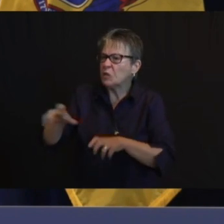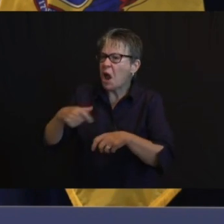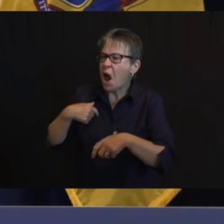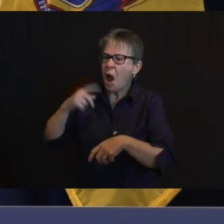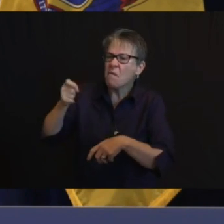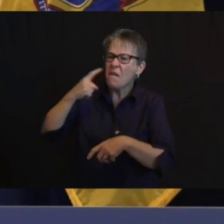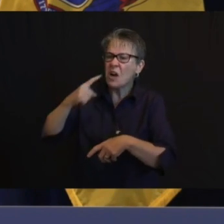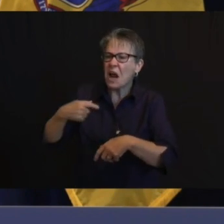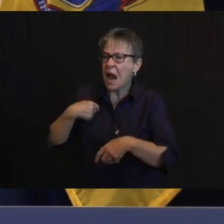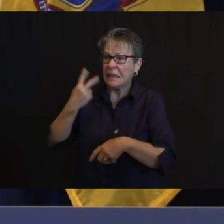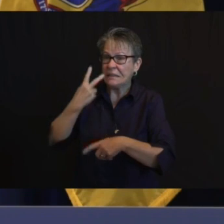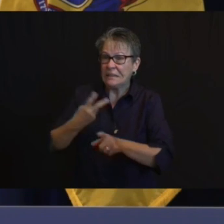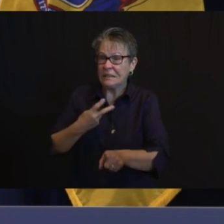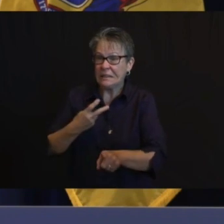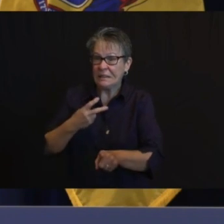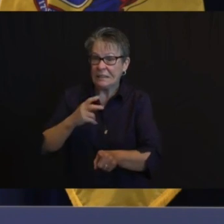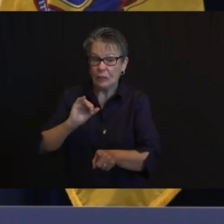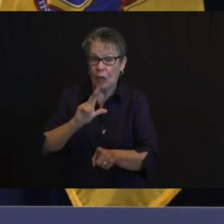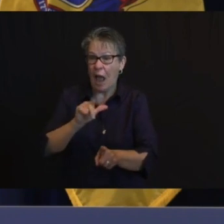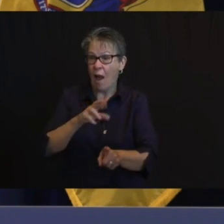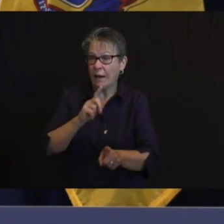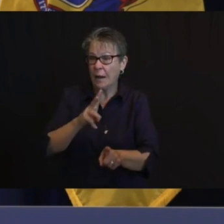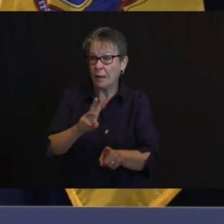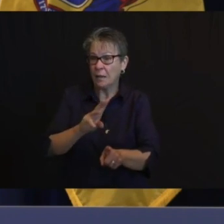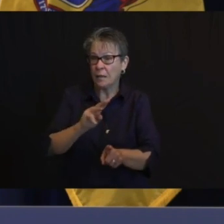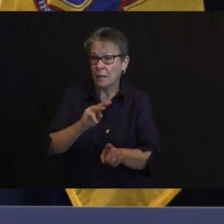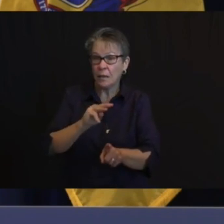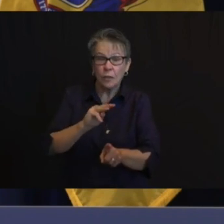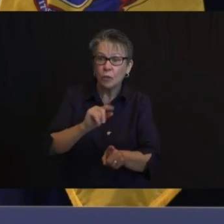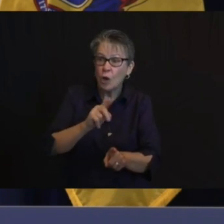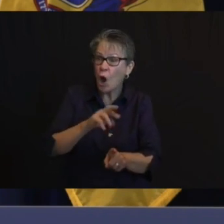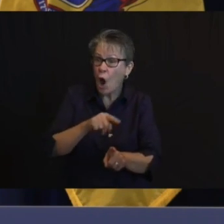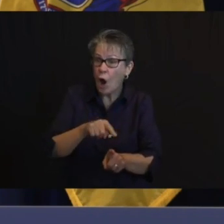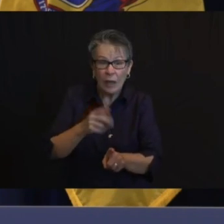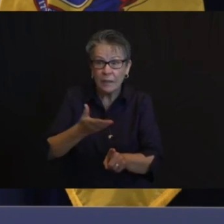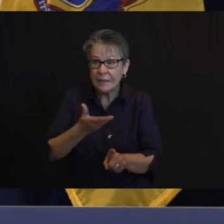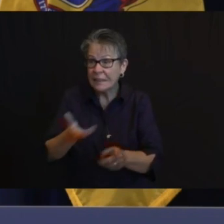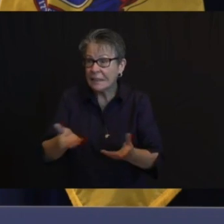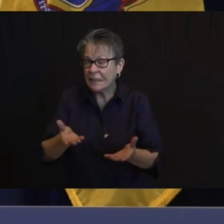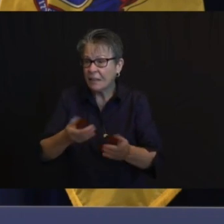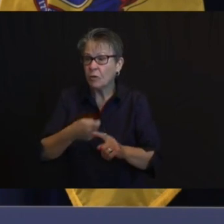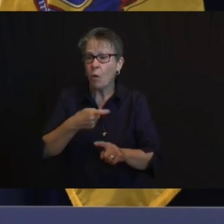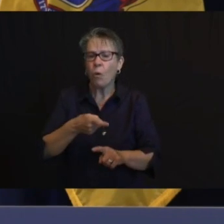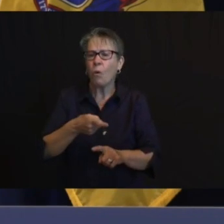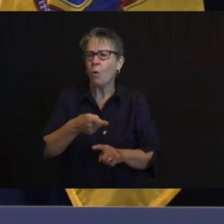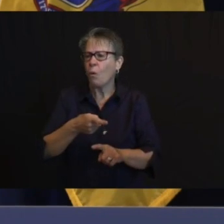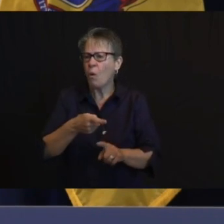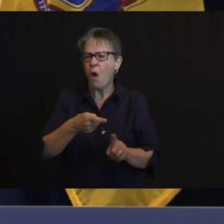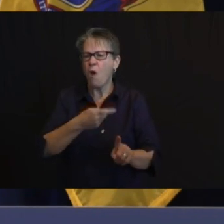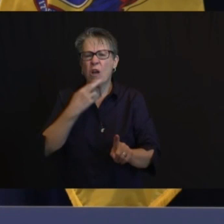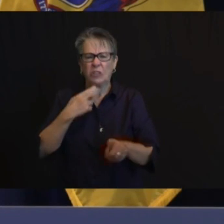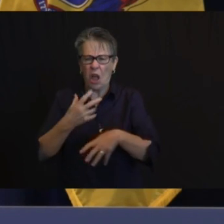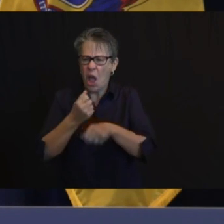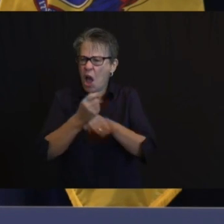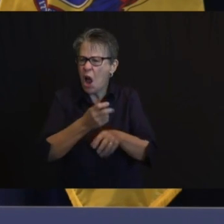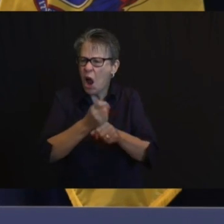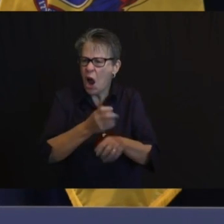with or without their family, what is your message to progressives? Is your message simply, don't do that? Is there a stronger message you